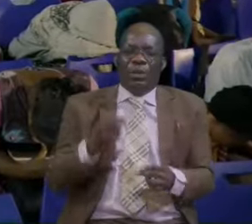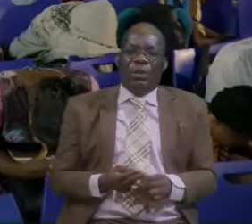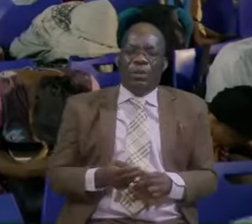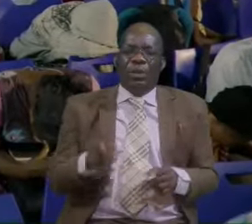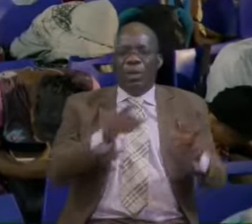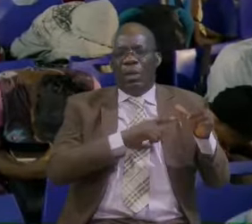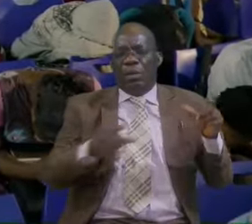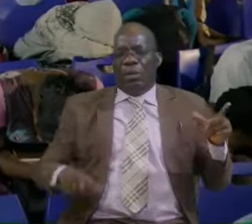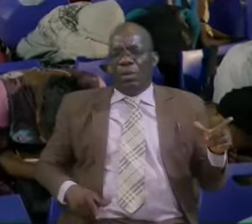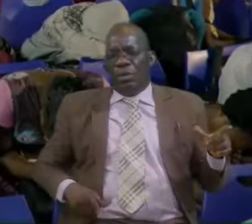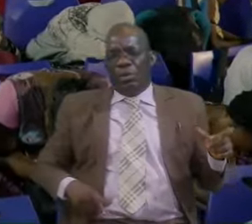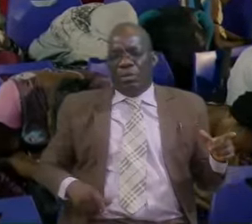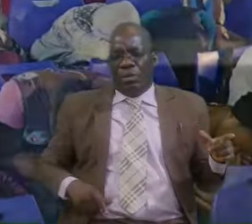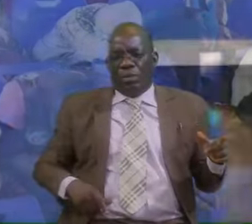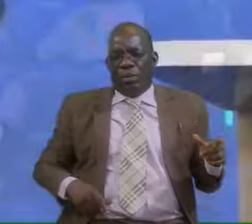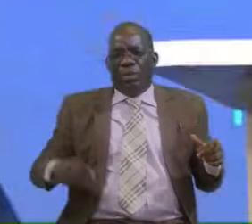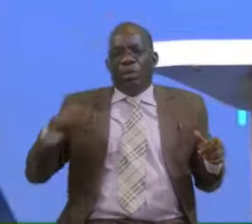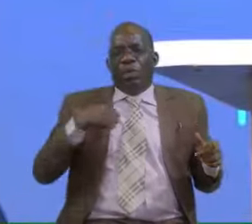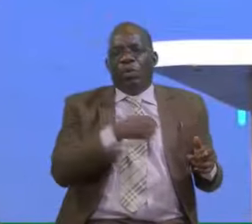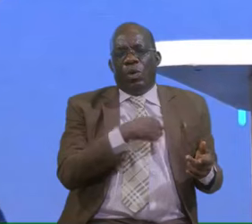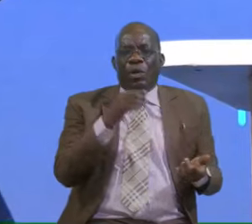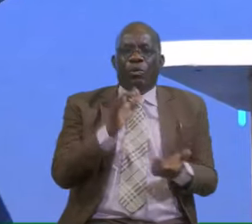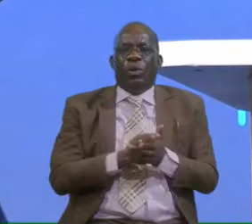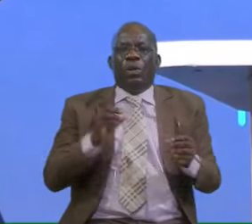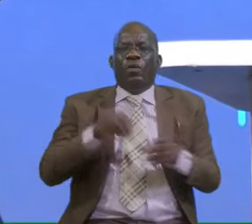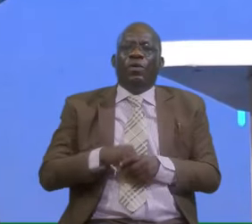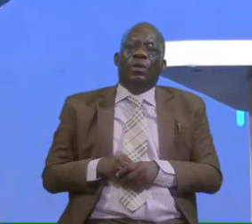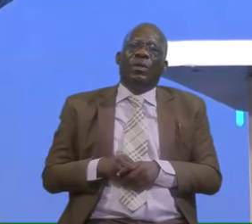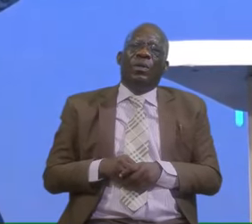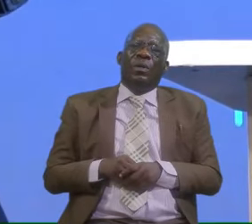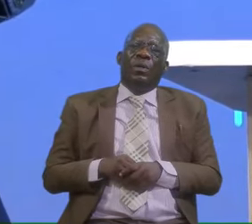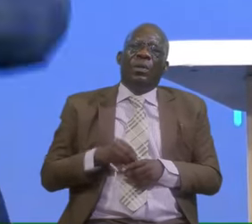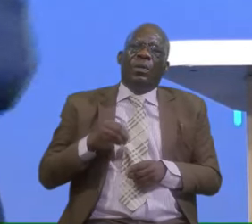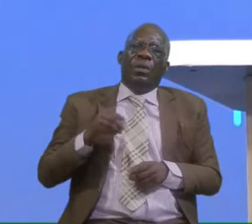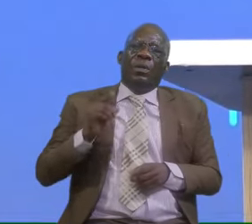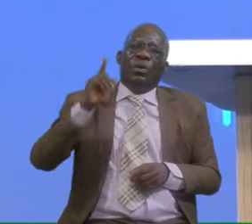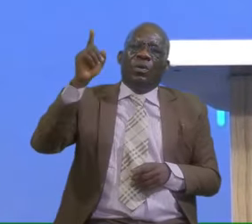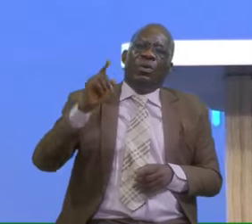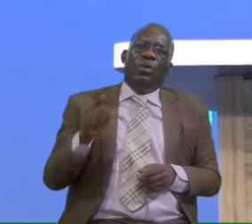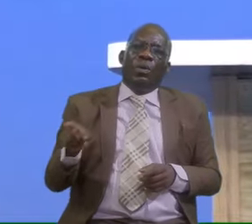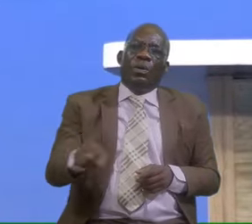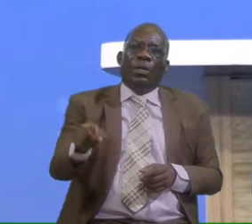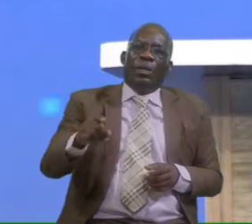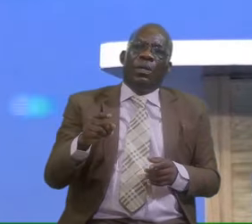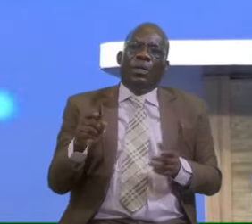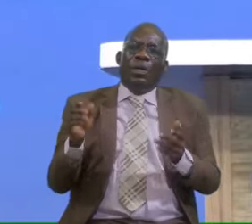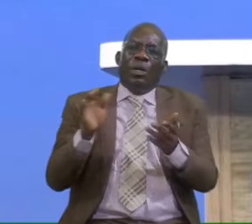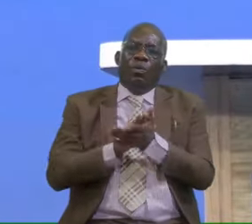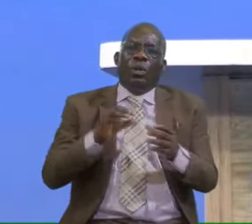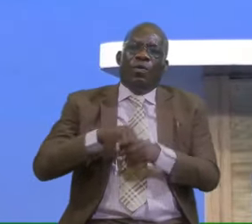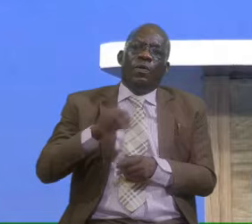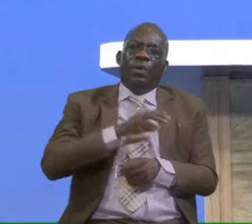Lord, we believe in you. They believe in Christ. And I pray